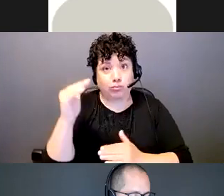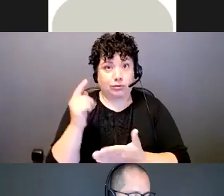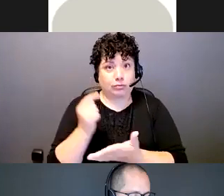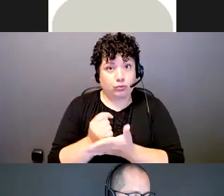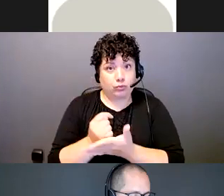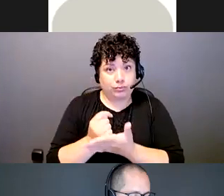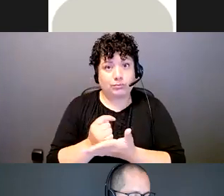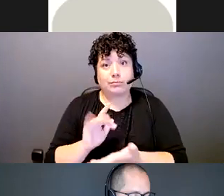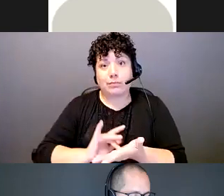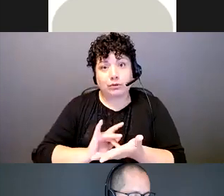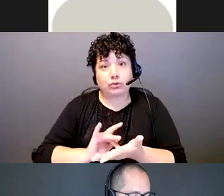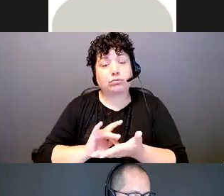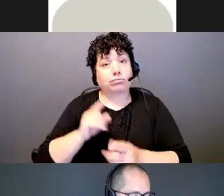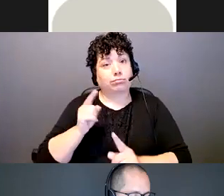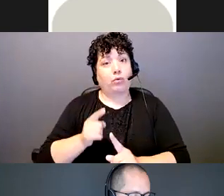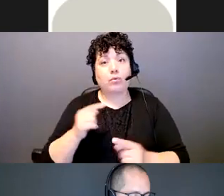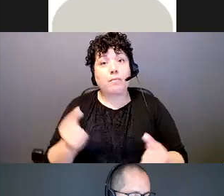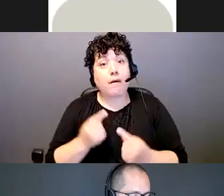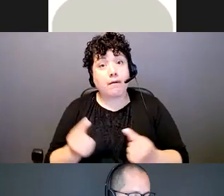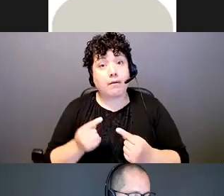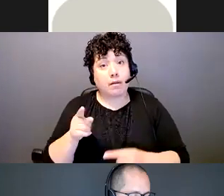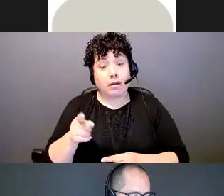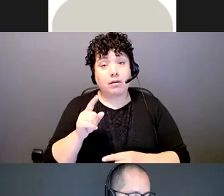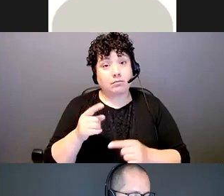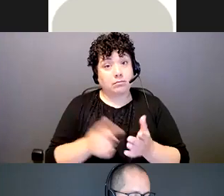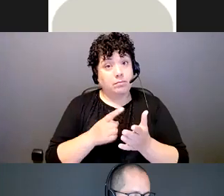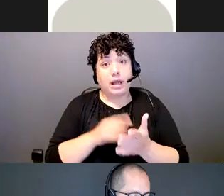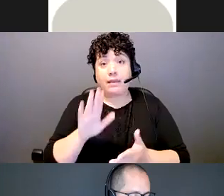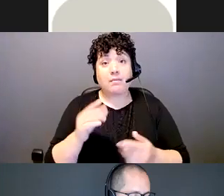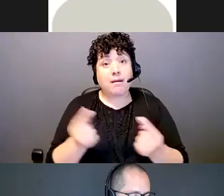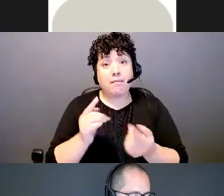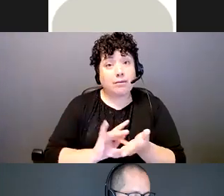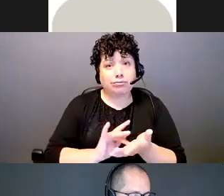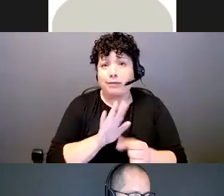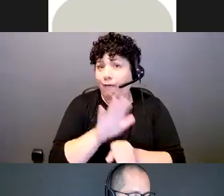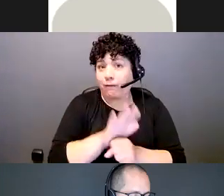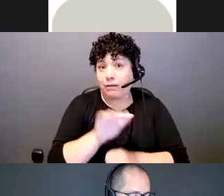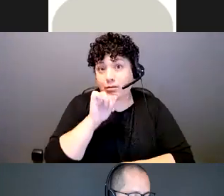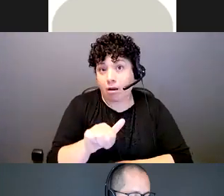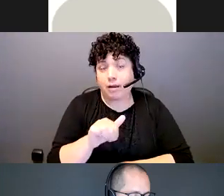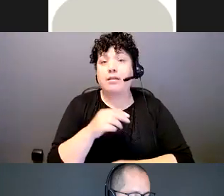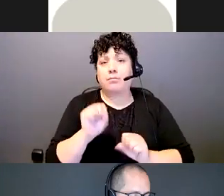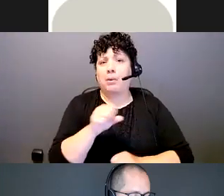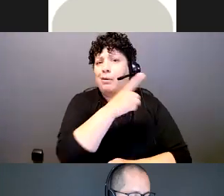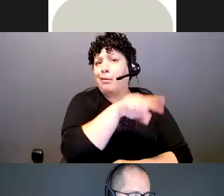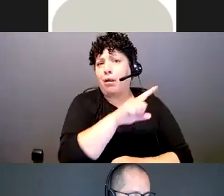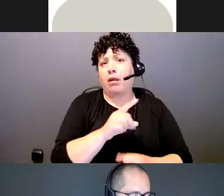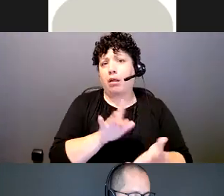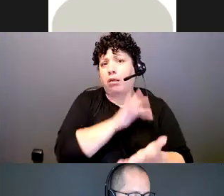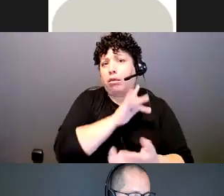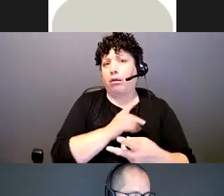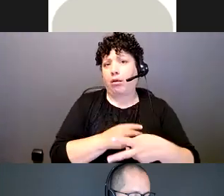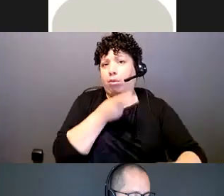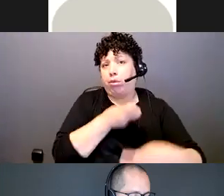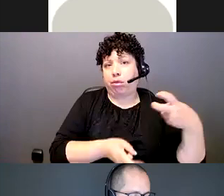sometimes the undertreatment can happen when somebody else is using the medication. So is there a risk for